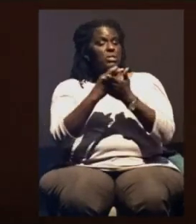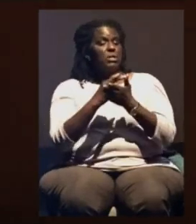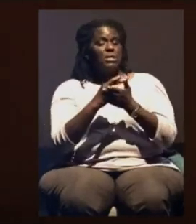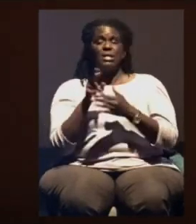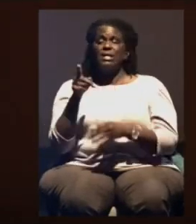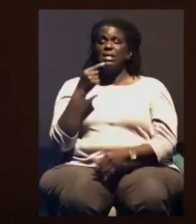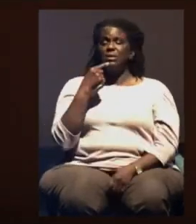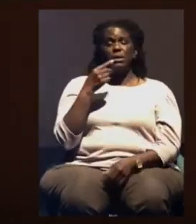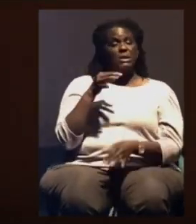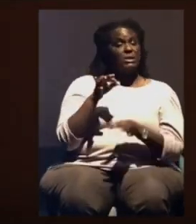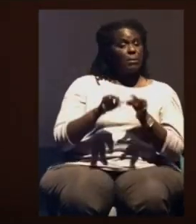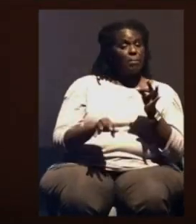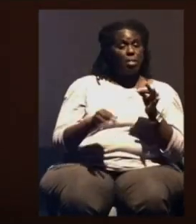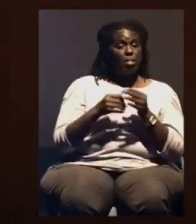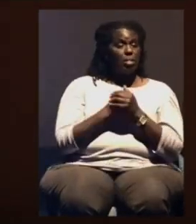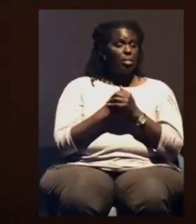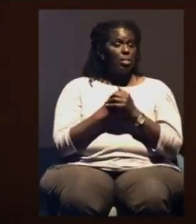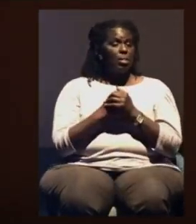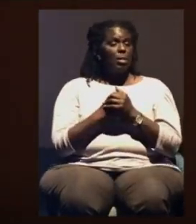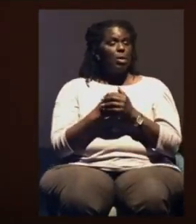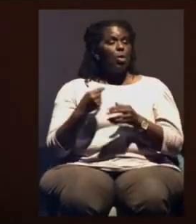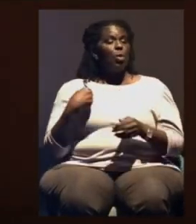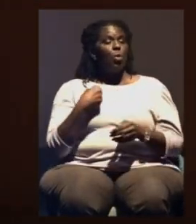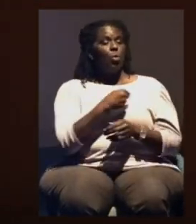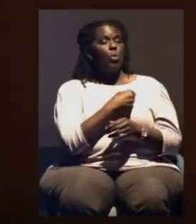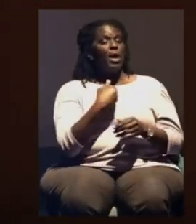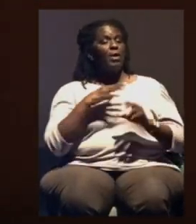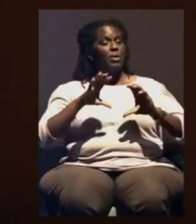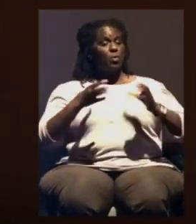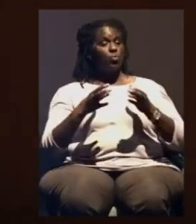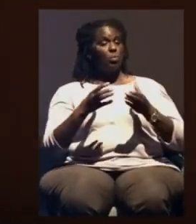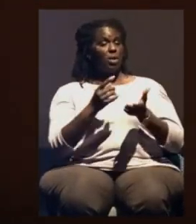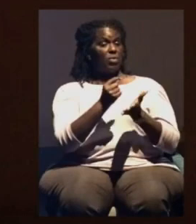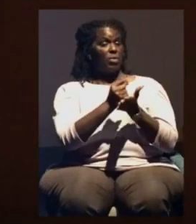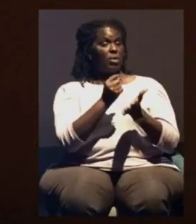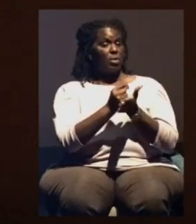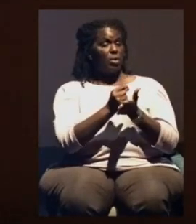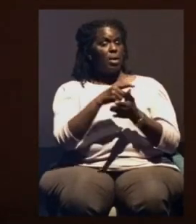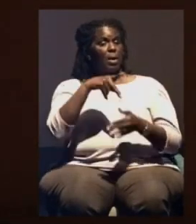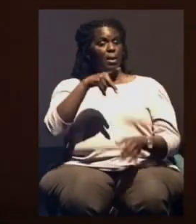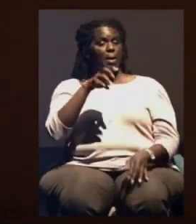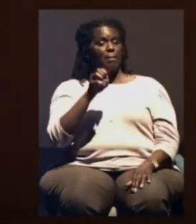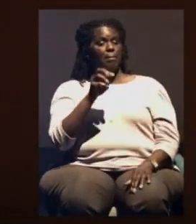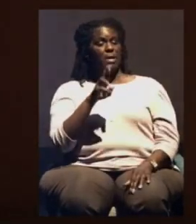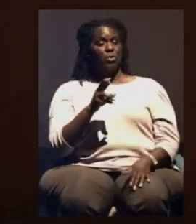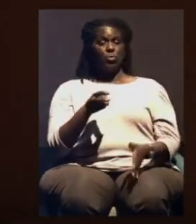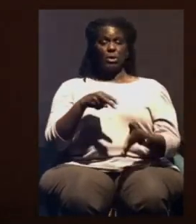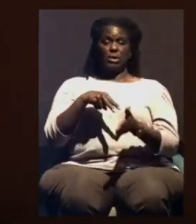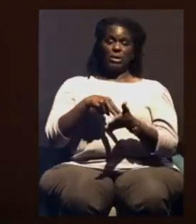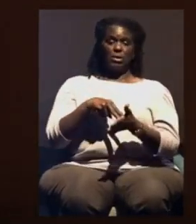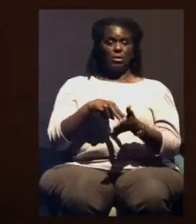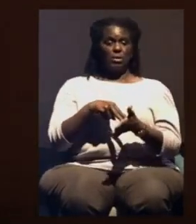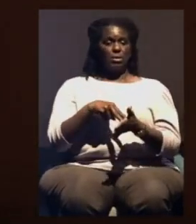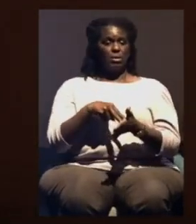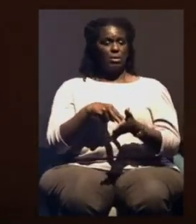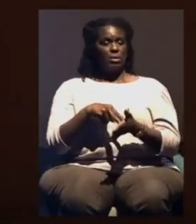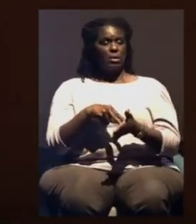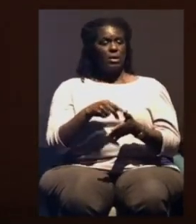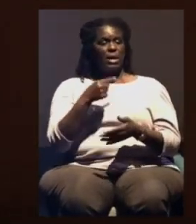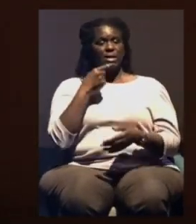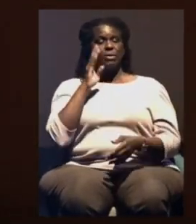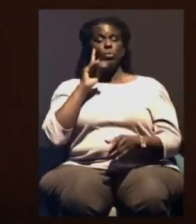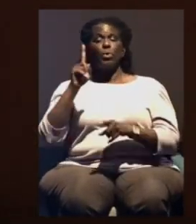He says it's very simple. We're having one of our group therapy sessions, and Peter gets up, decides he's going to get himself a